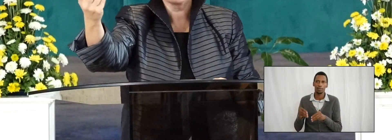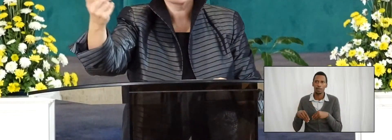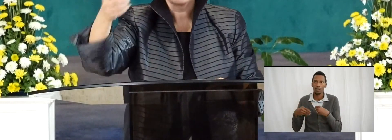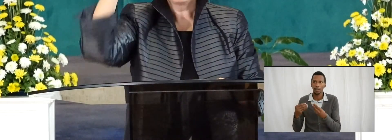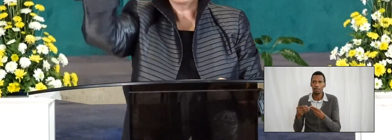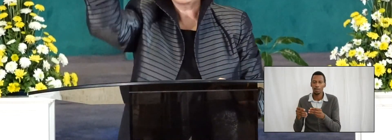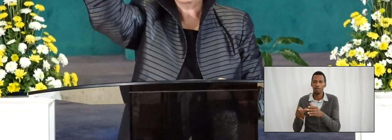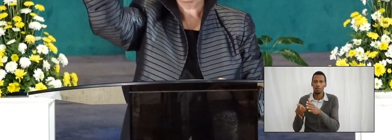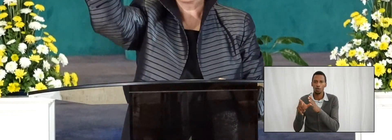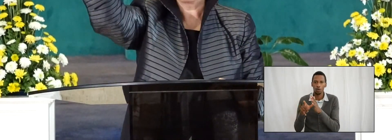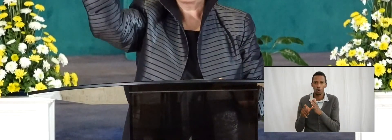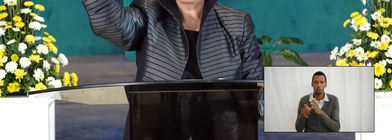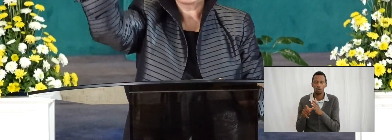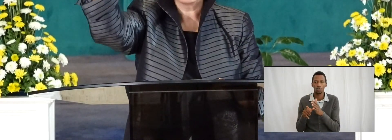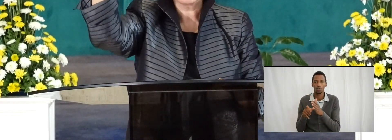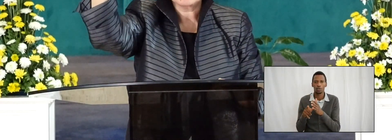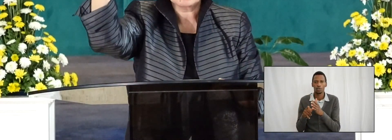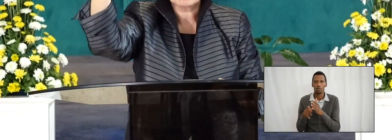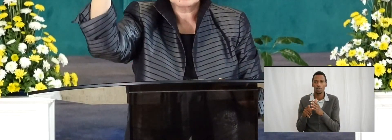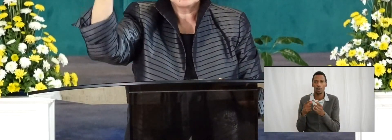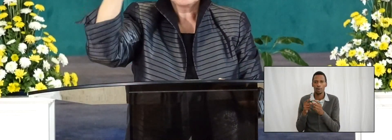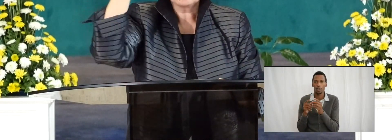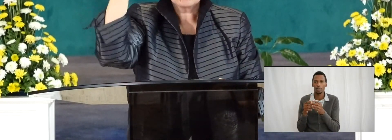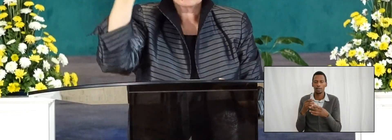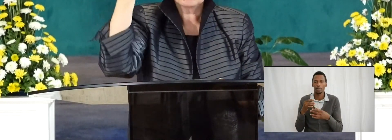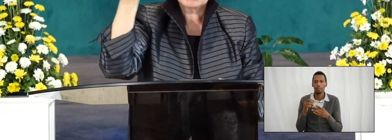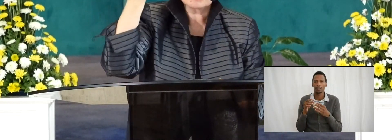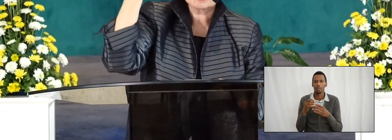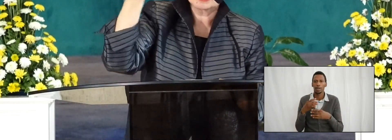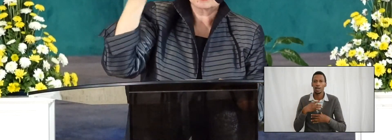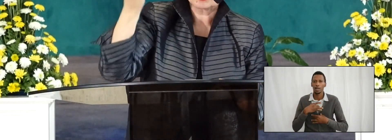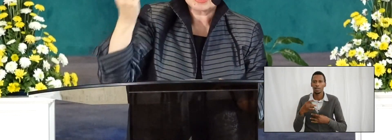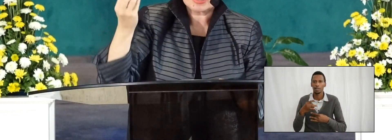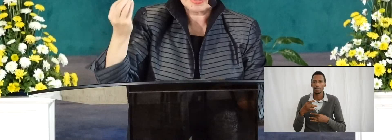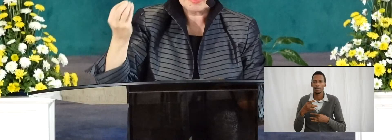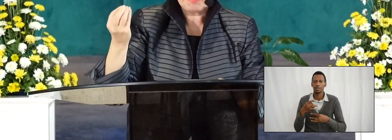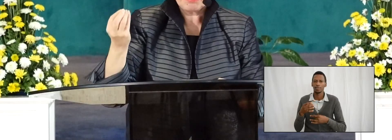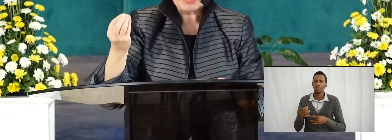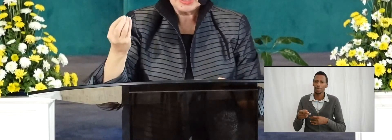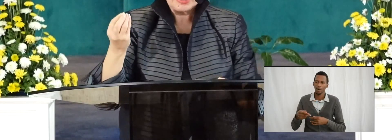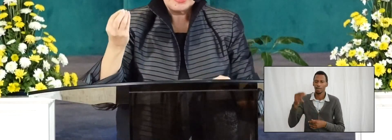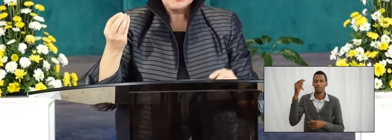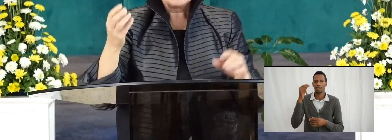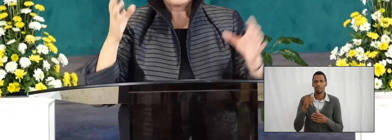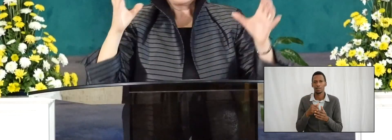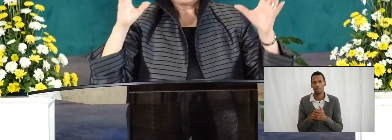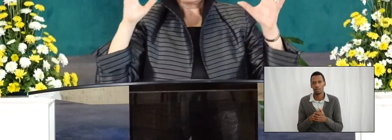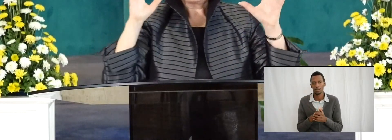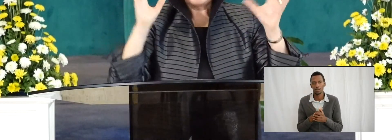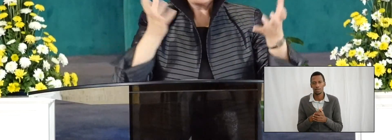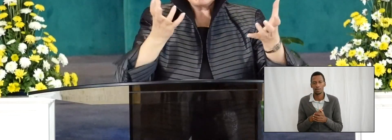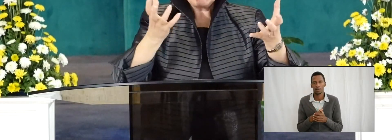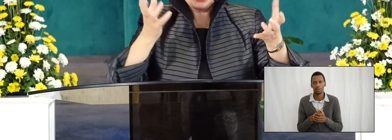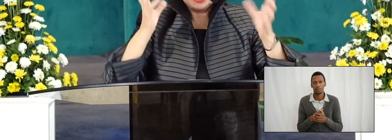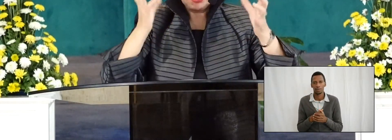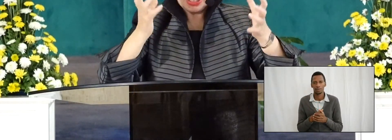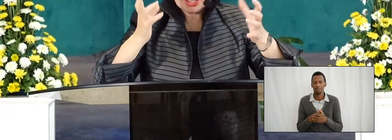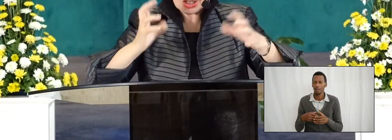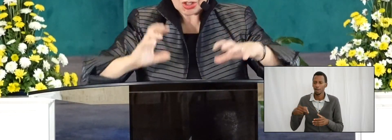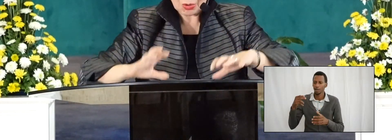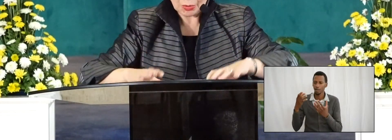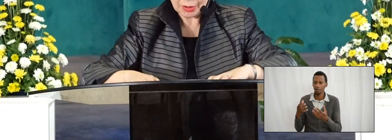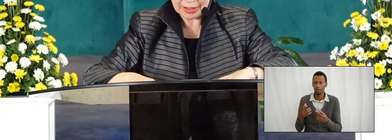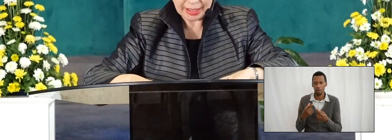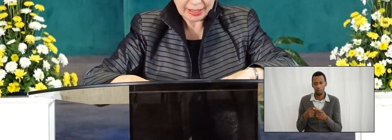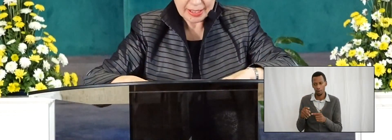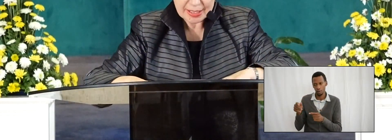them loans with exorbitant interests, usurious interest. And now Nehemiah